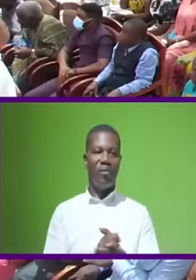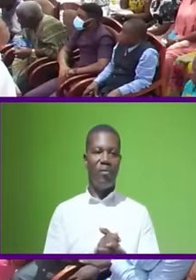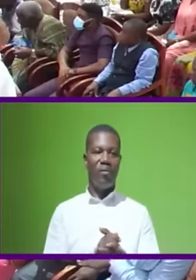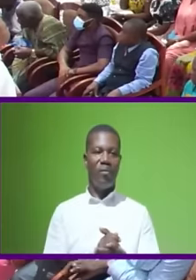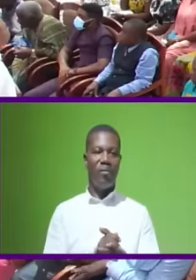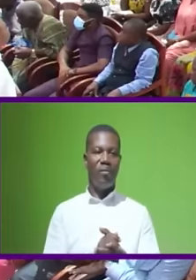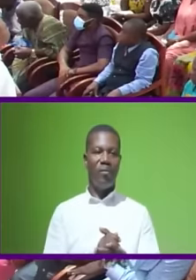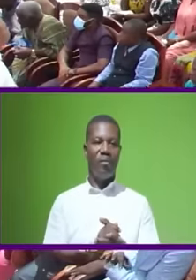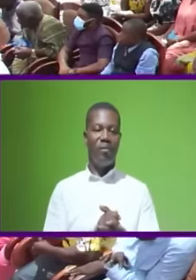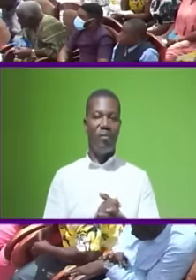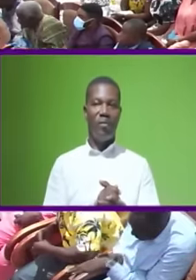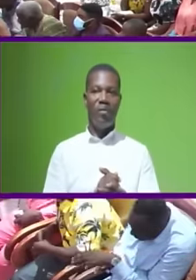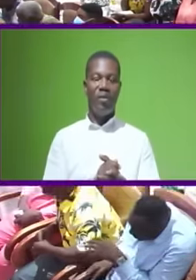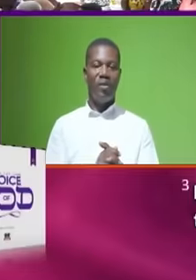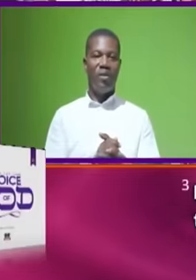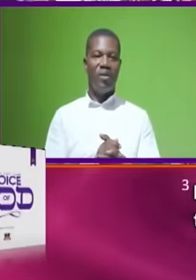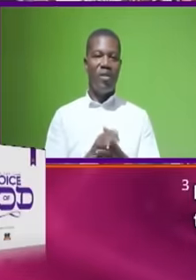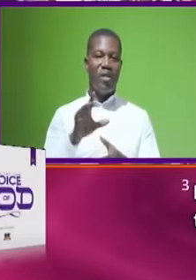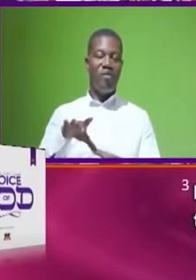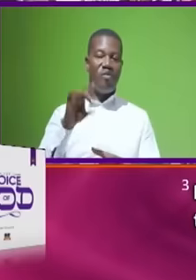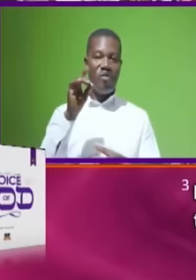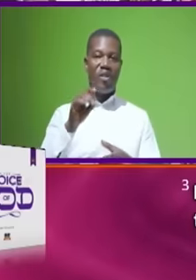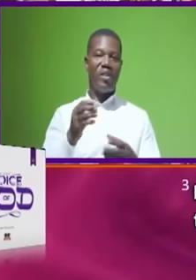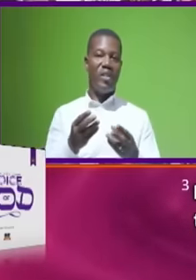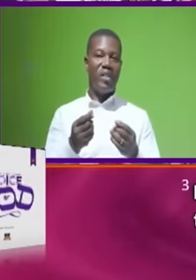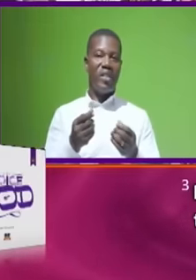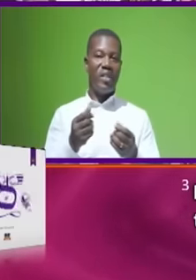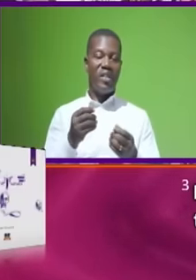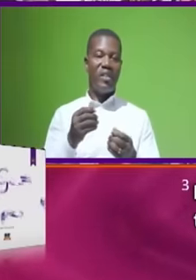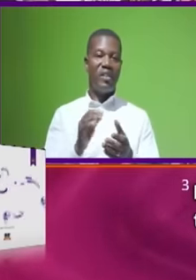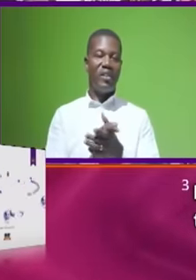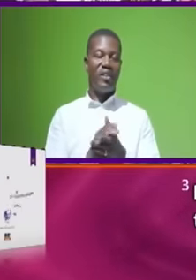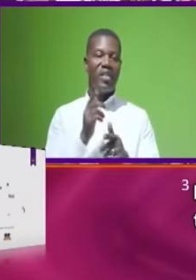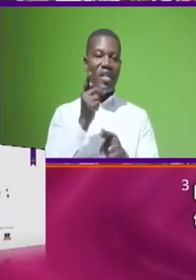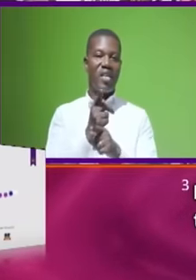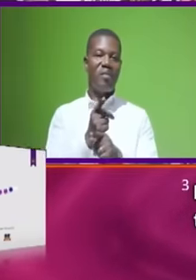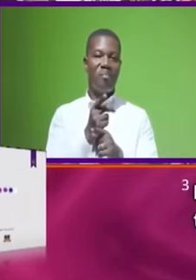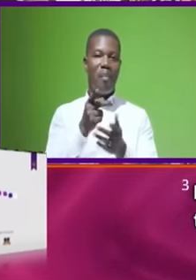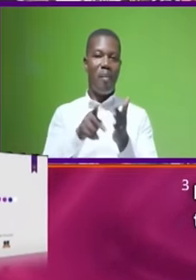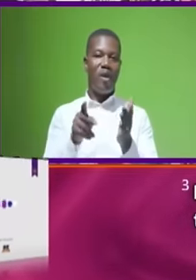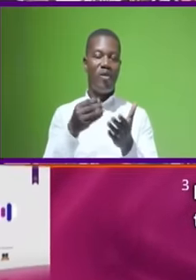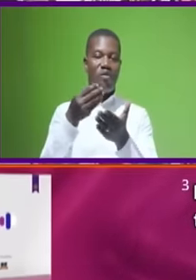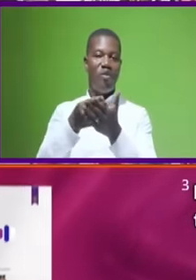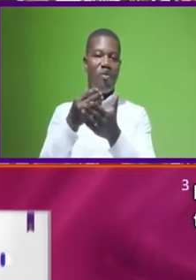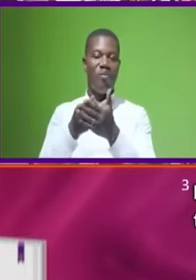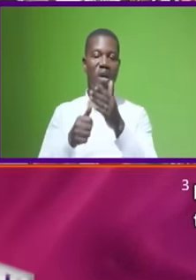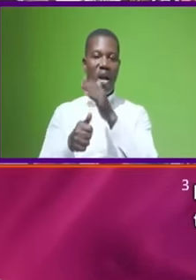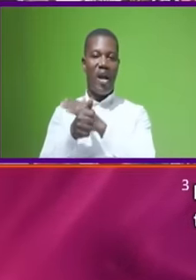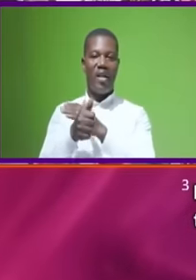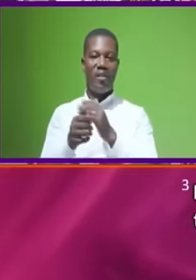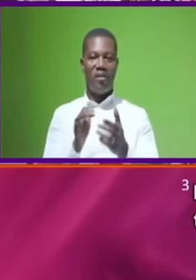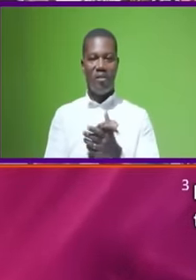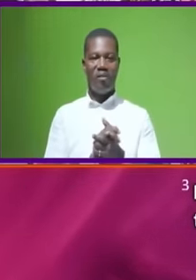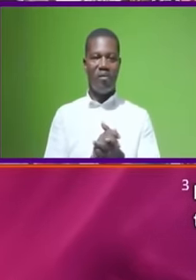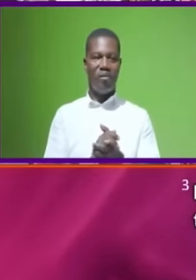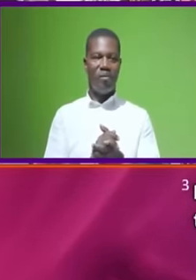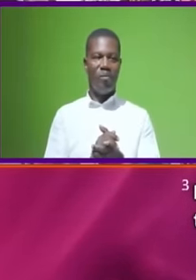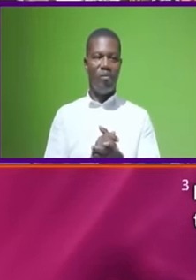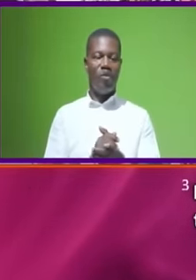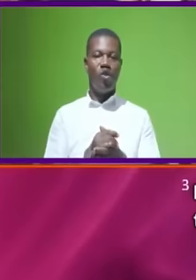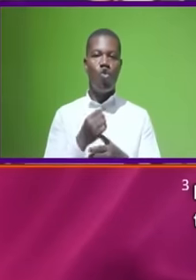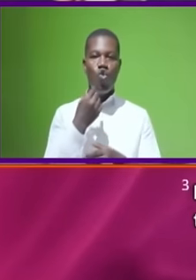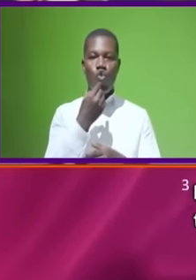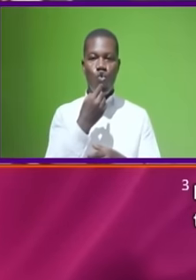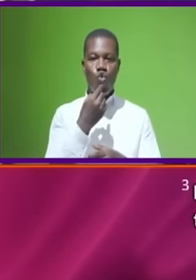itiri di. Etiri adie bi esie. Na wa yi asasino etiri adie ni bi. Esie. Esie. Wane